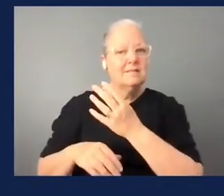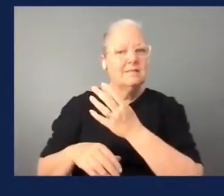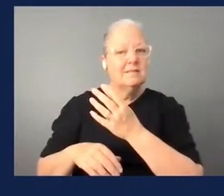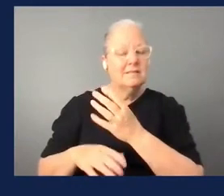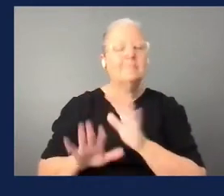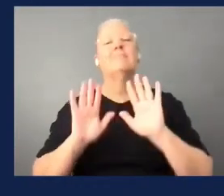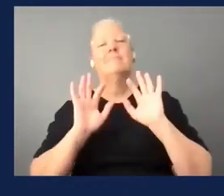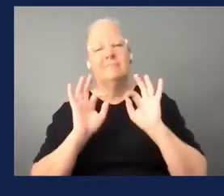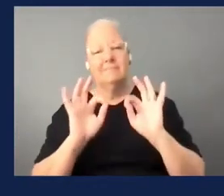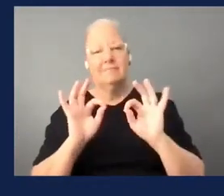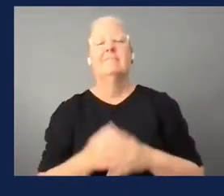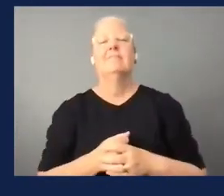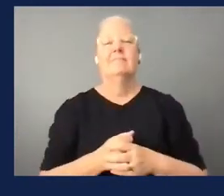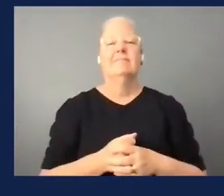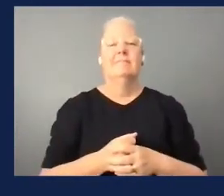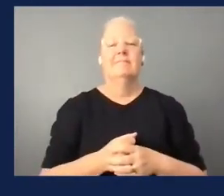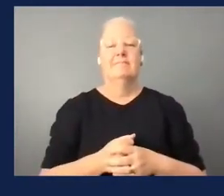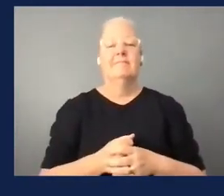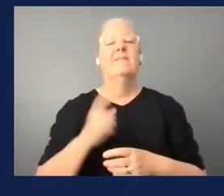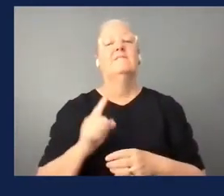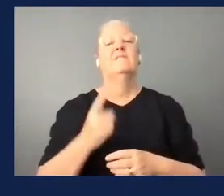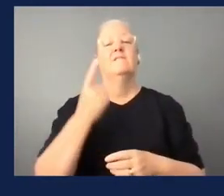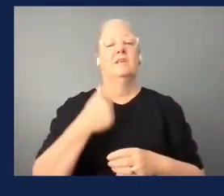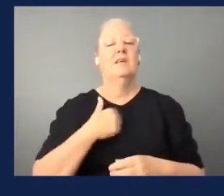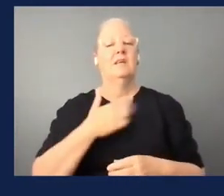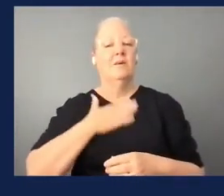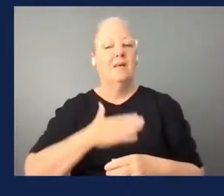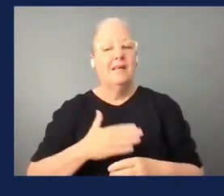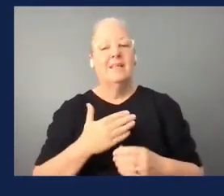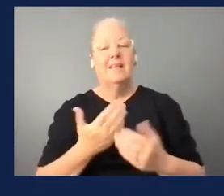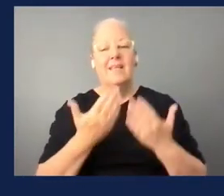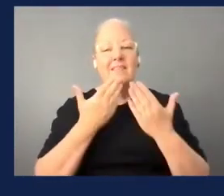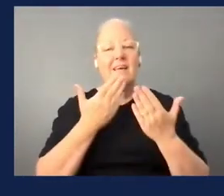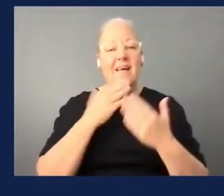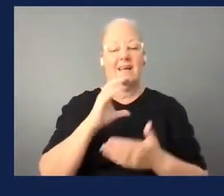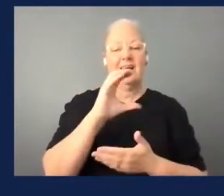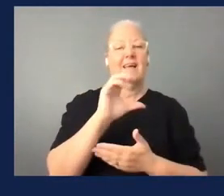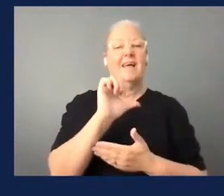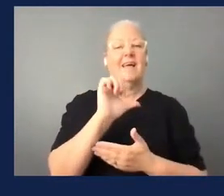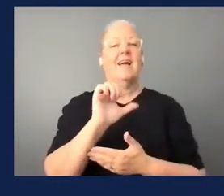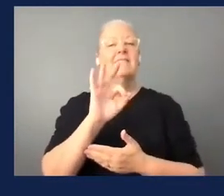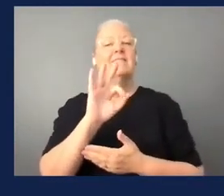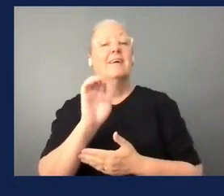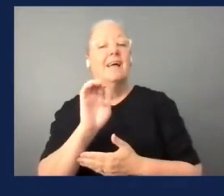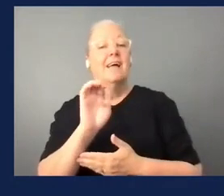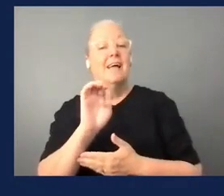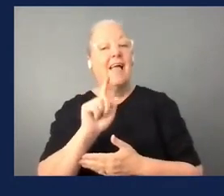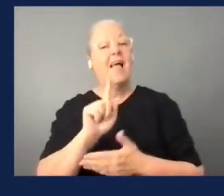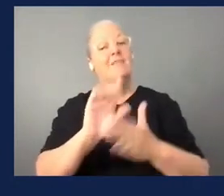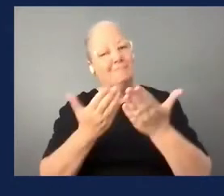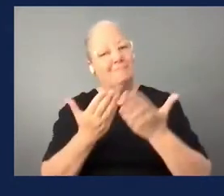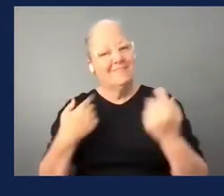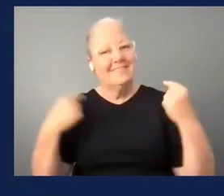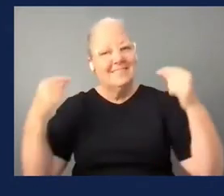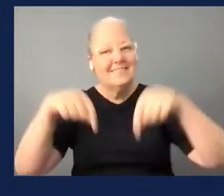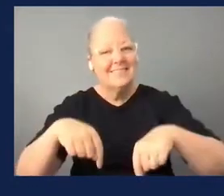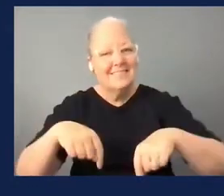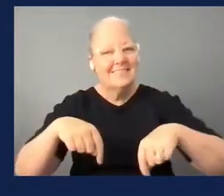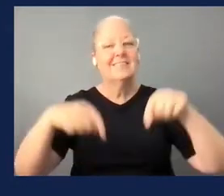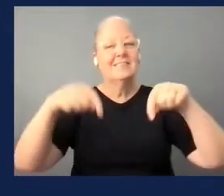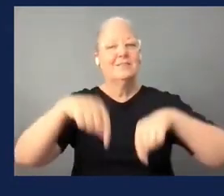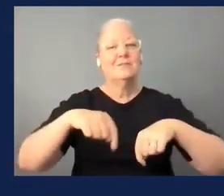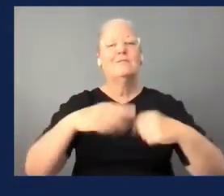of all, thanks to CAFE for having me here in this conference.